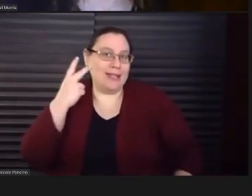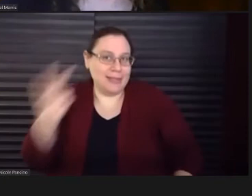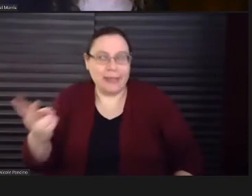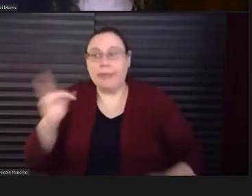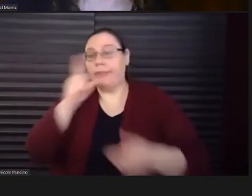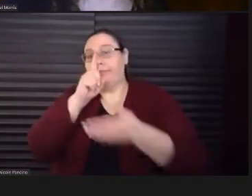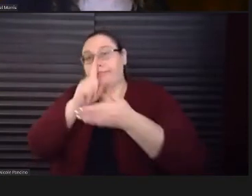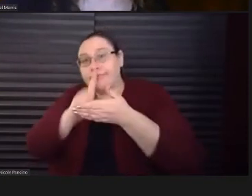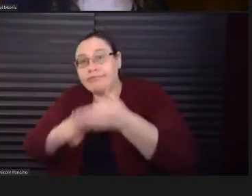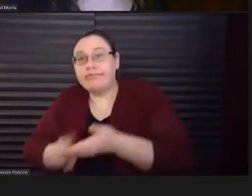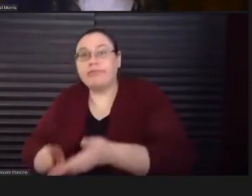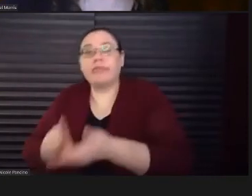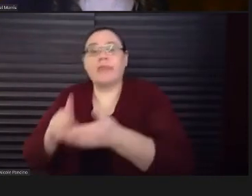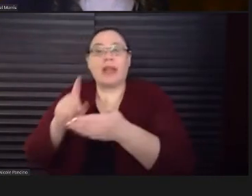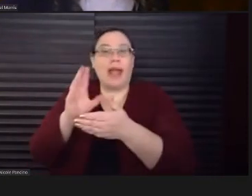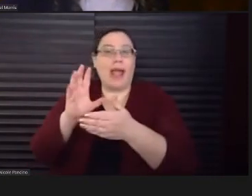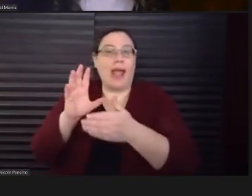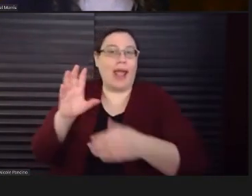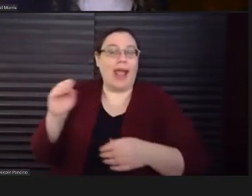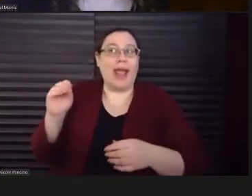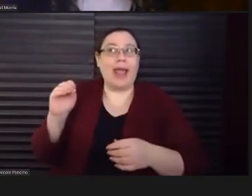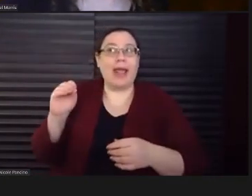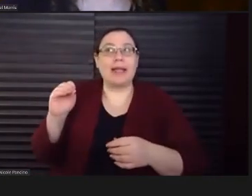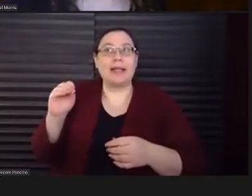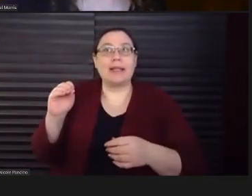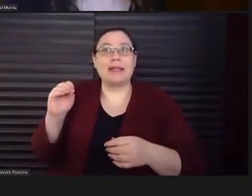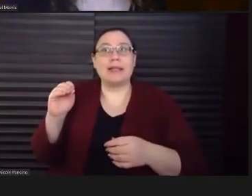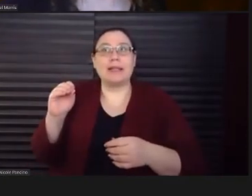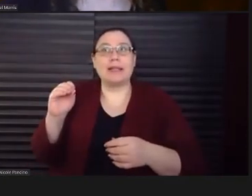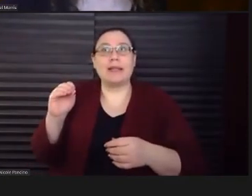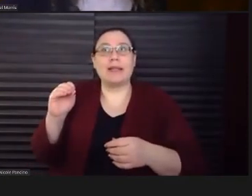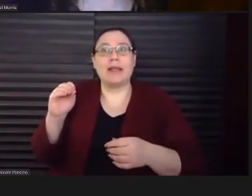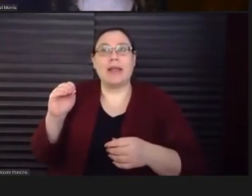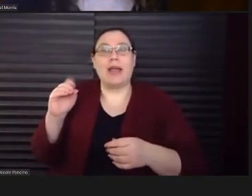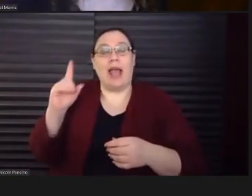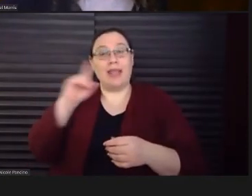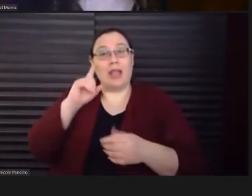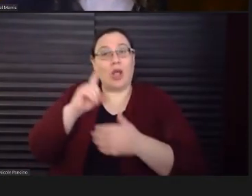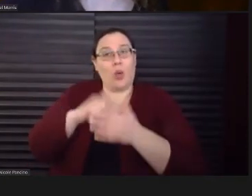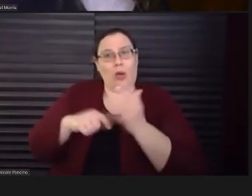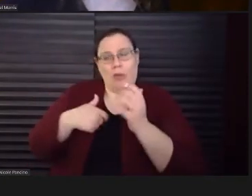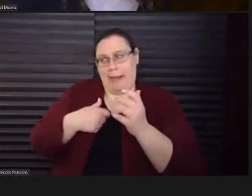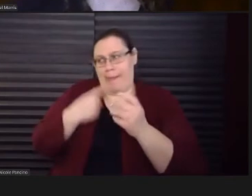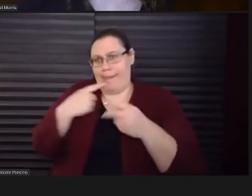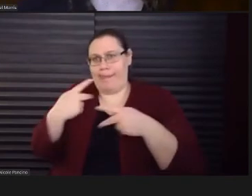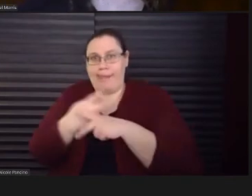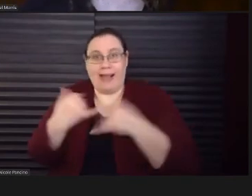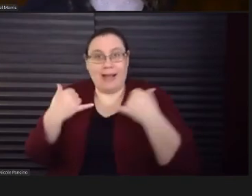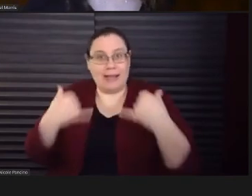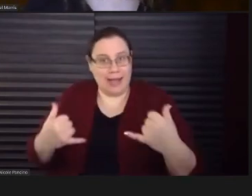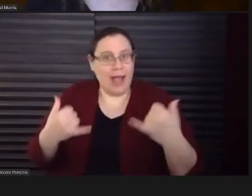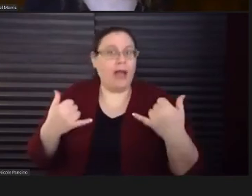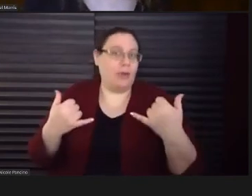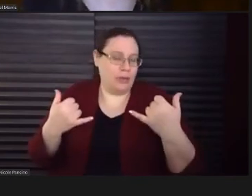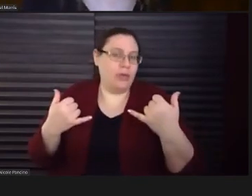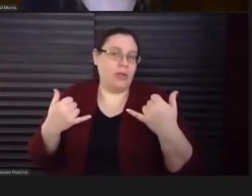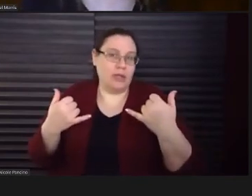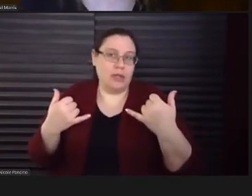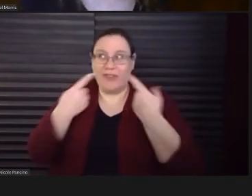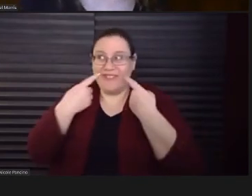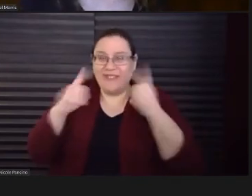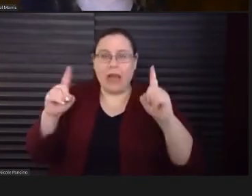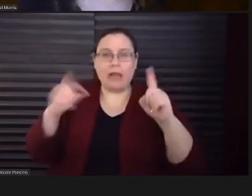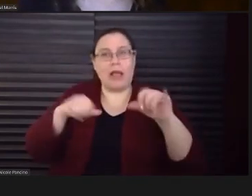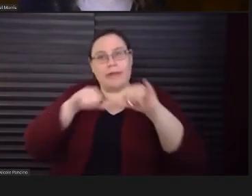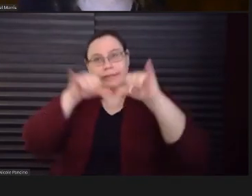research. And so I think what we're going to be able to grapple with now, we finally have an institution, an initiative